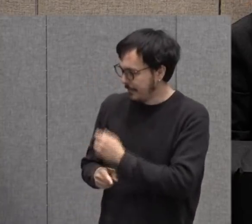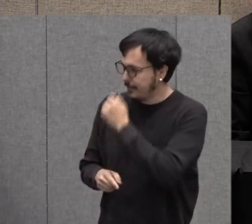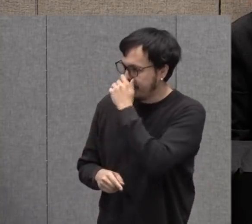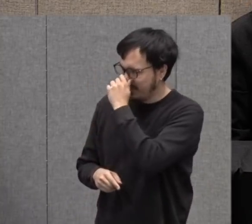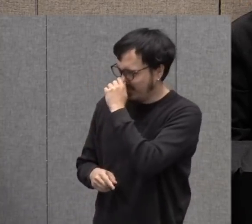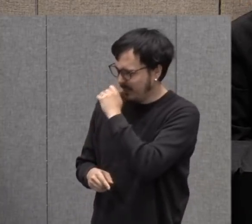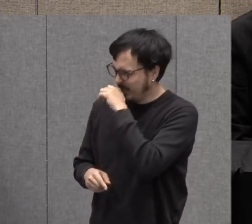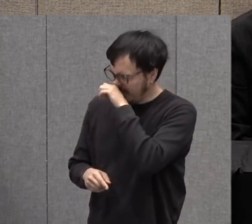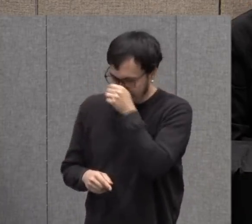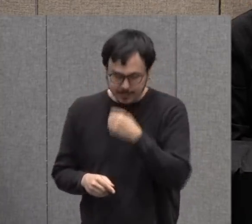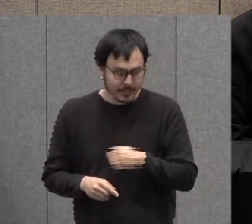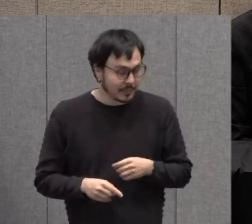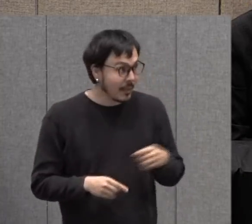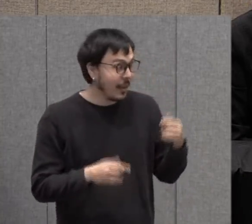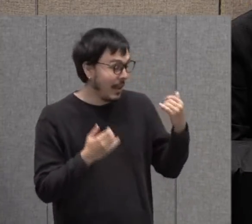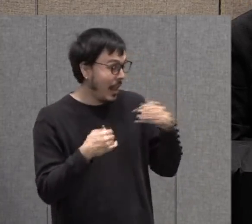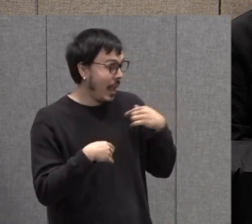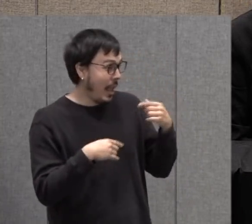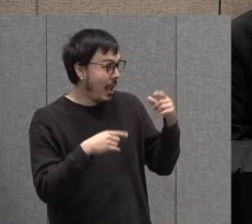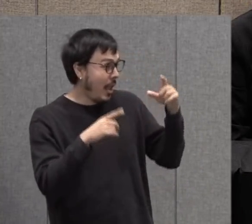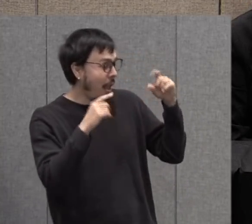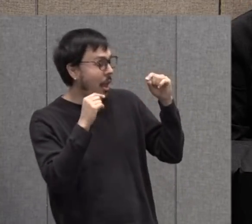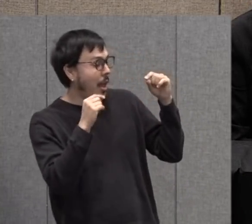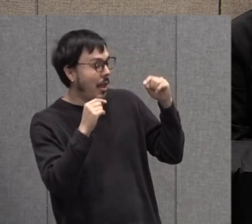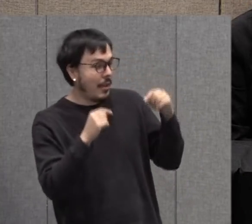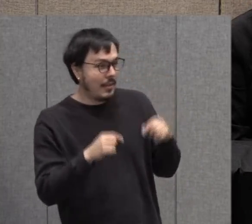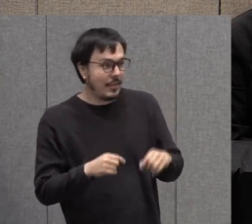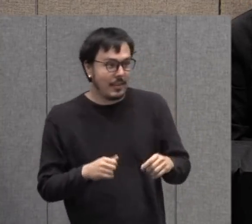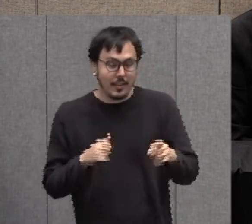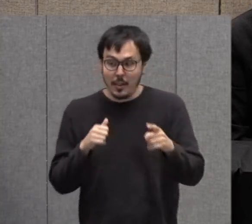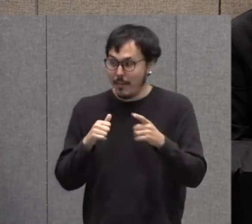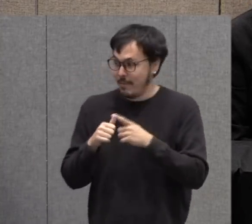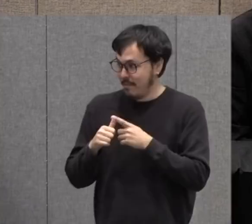my eyes. Don't look.